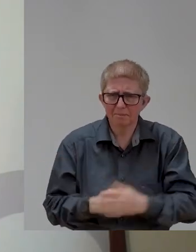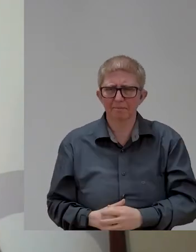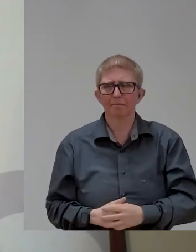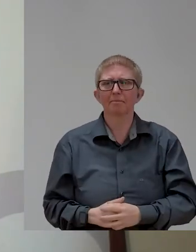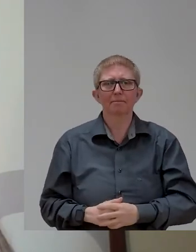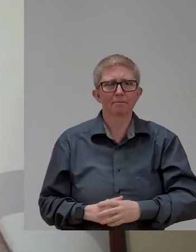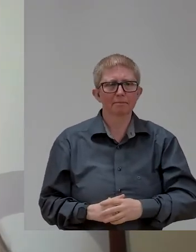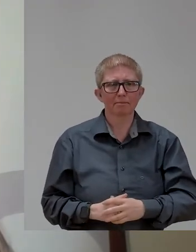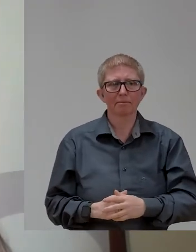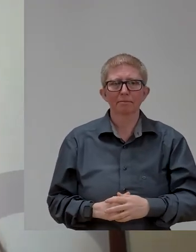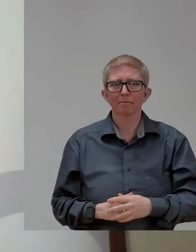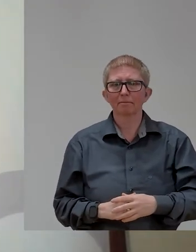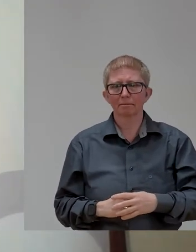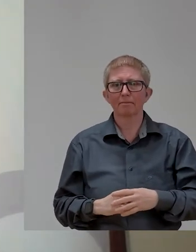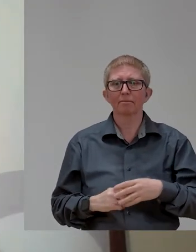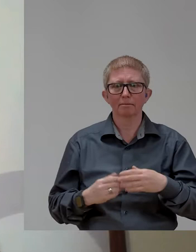Well, first of all,